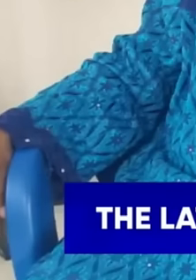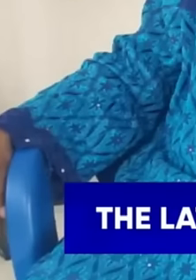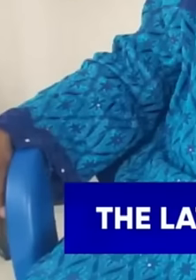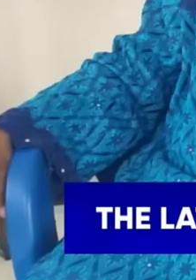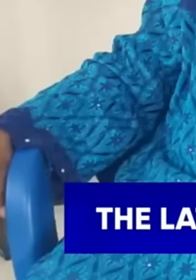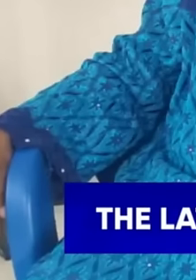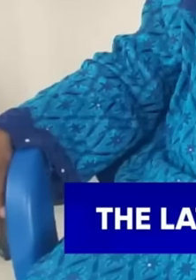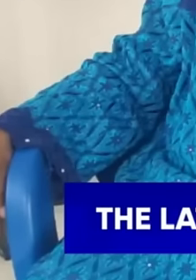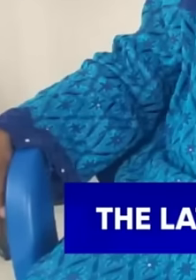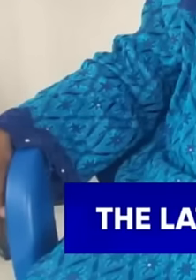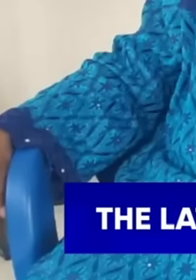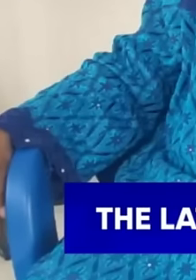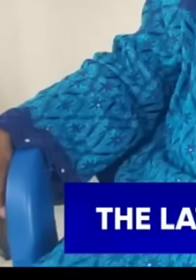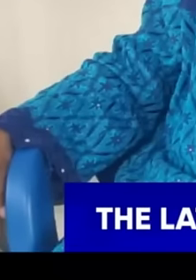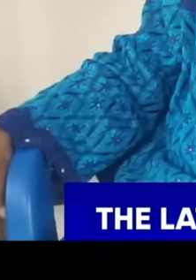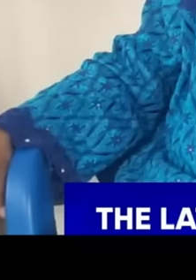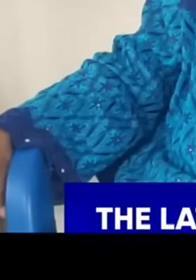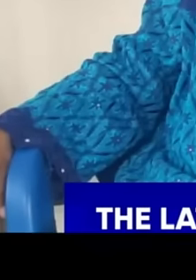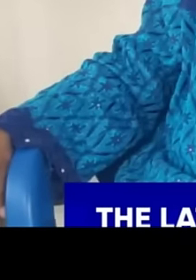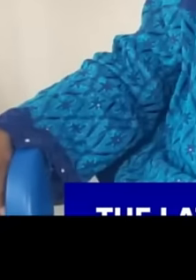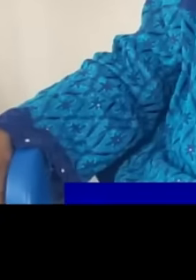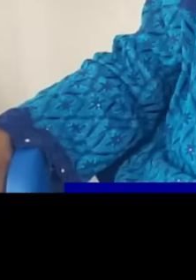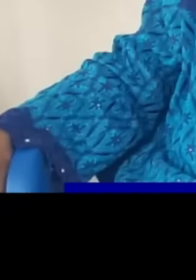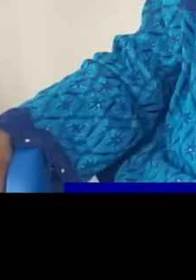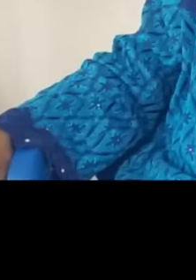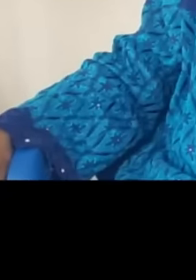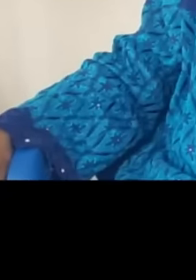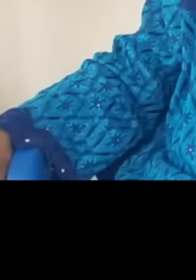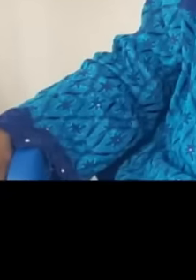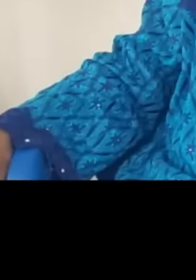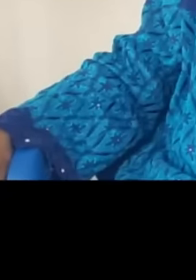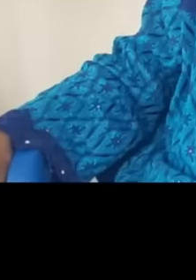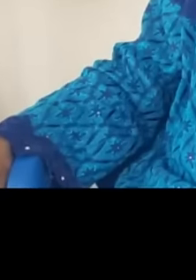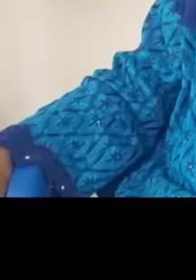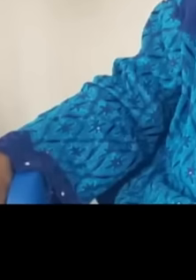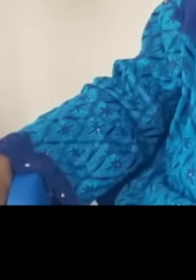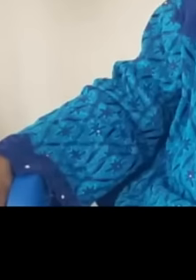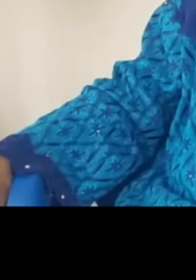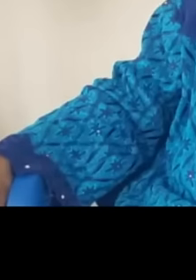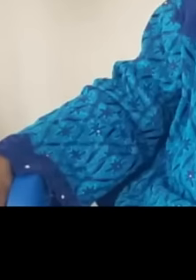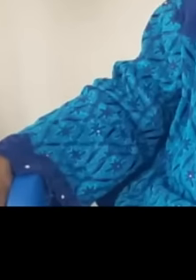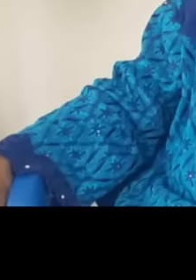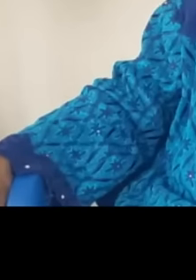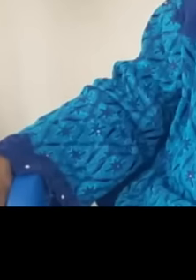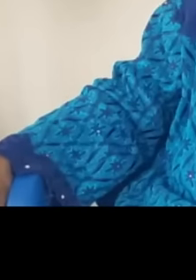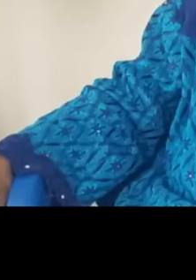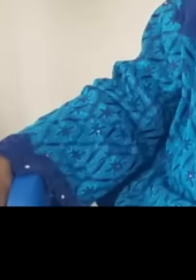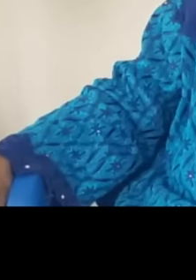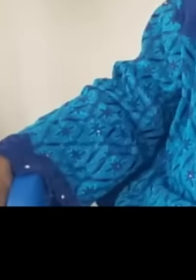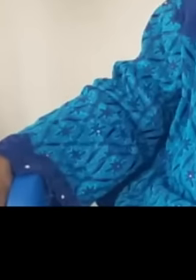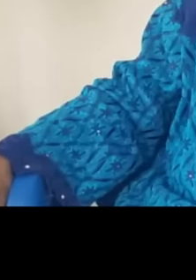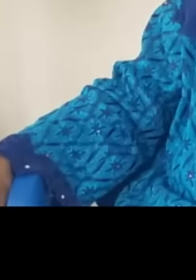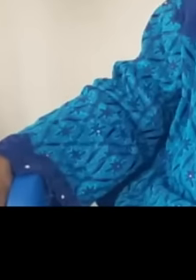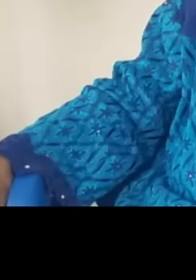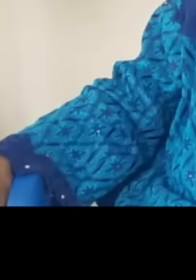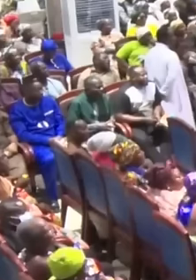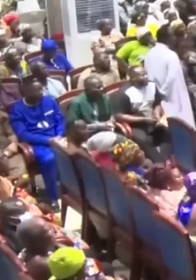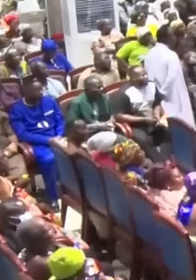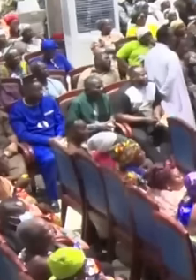So look at his hair, his beard, and then compare it to mine. Vast